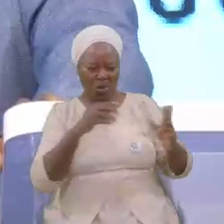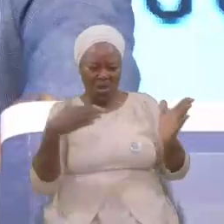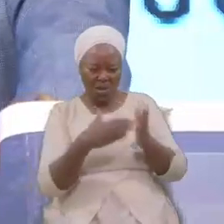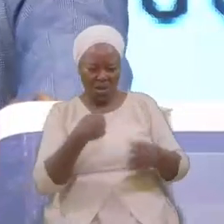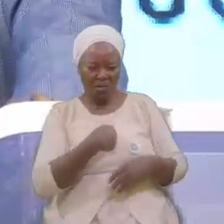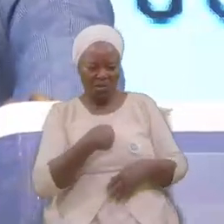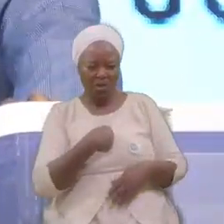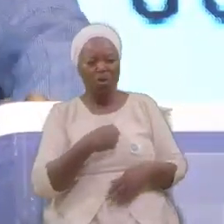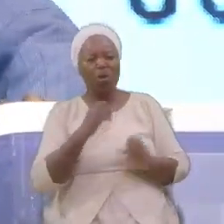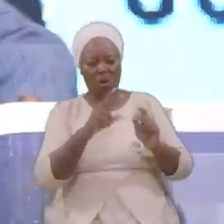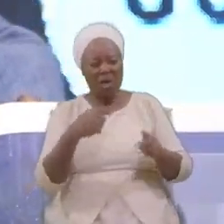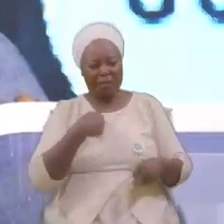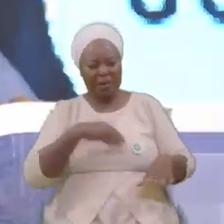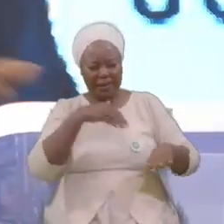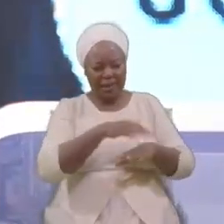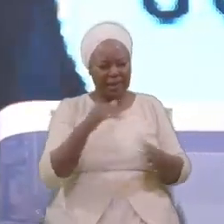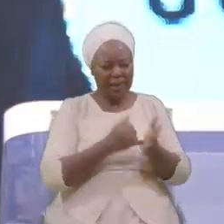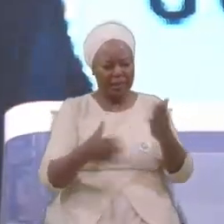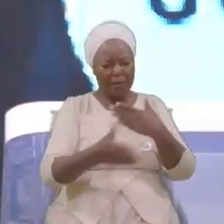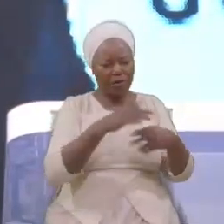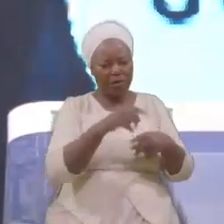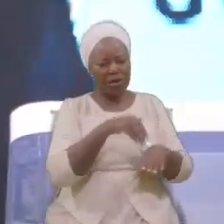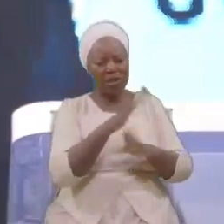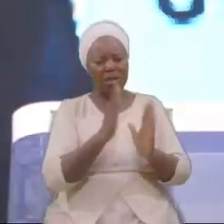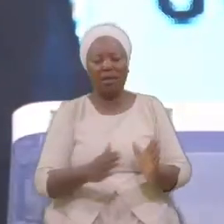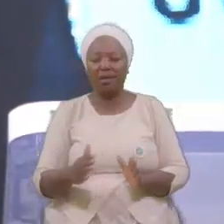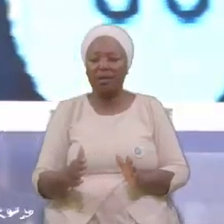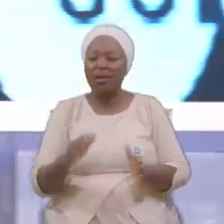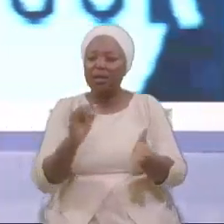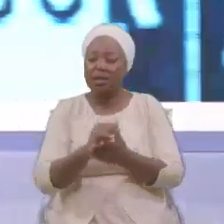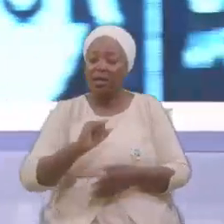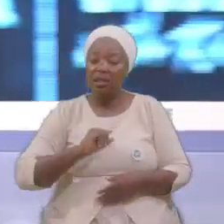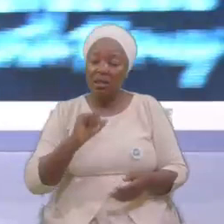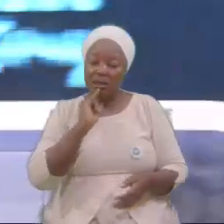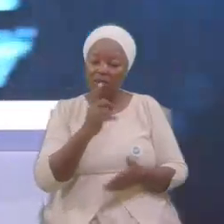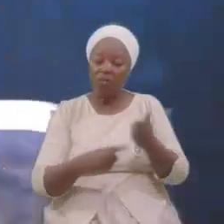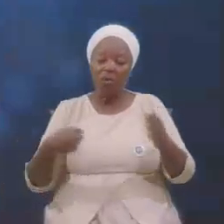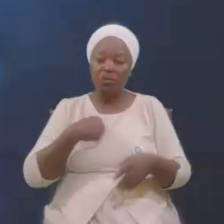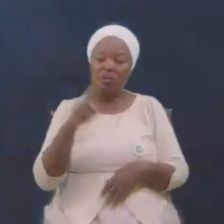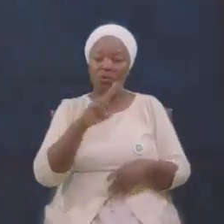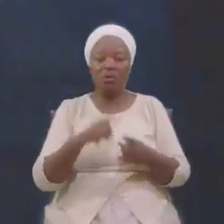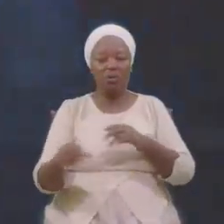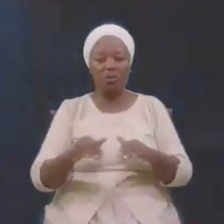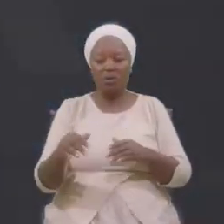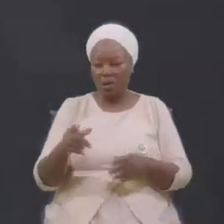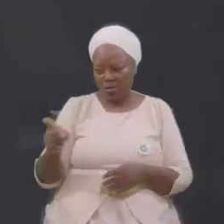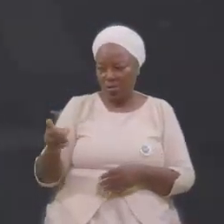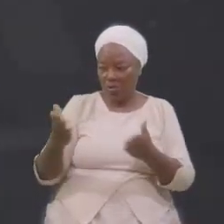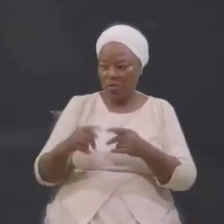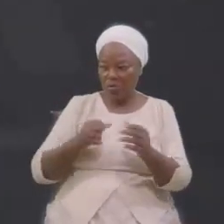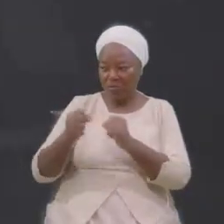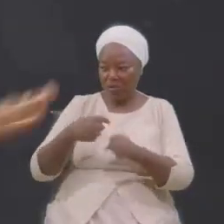it back to the sender. That's what we used to do. He wanted to knock me,